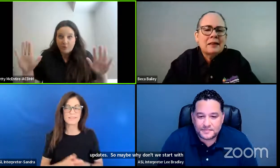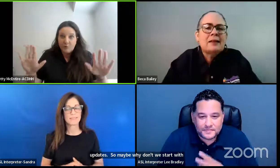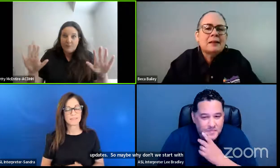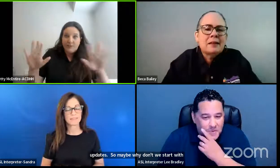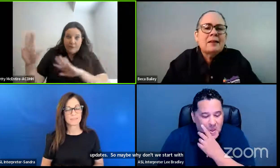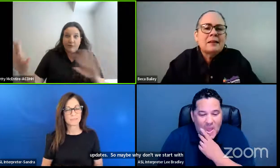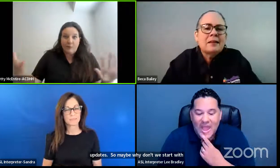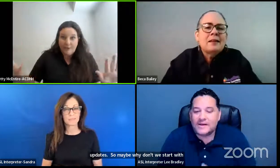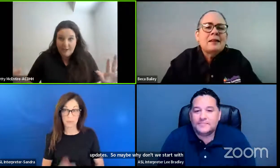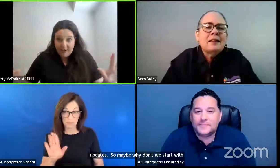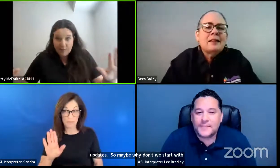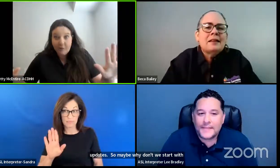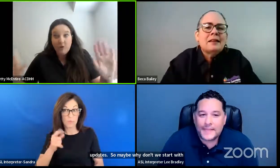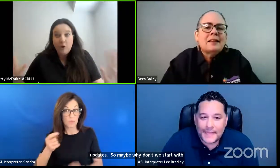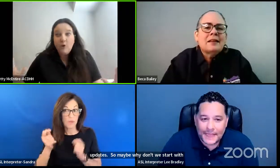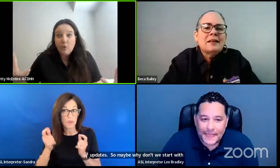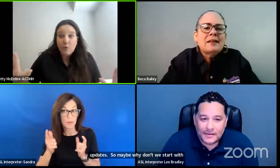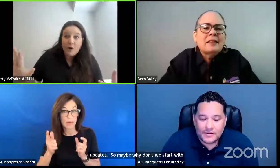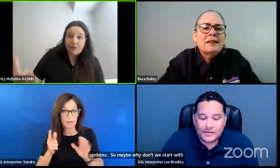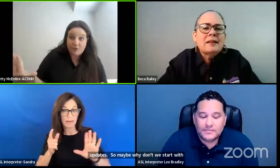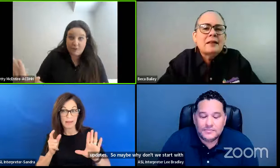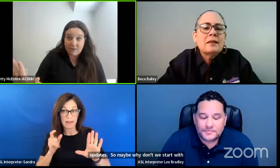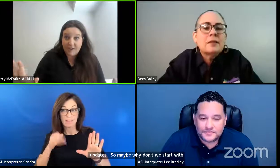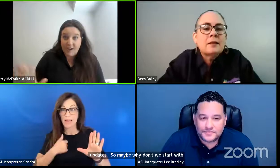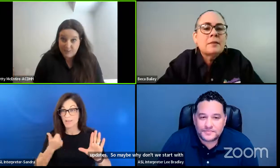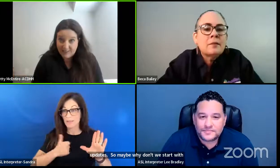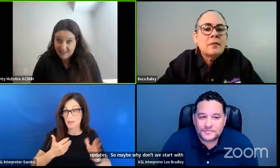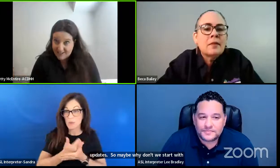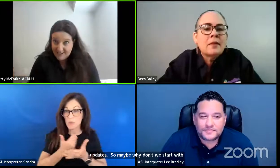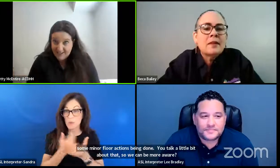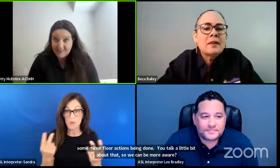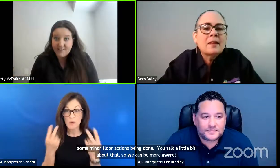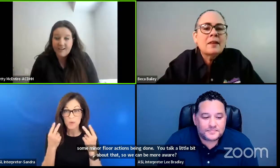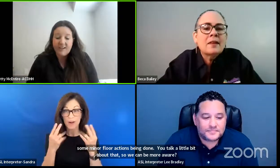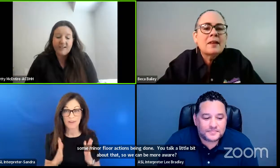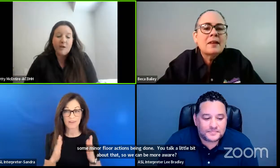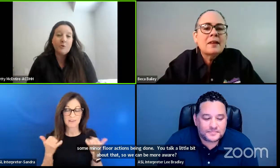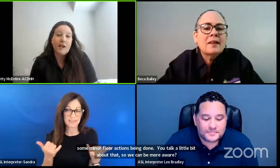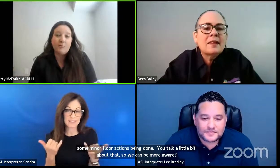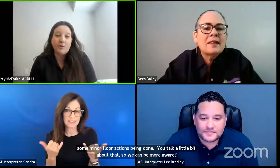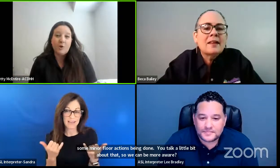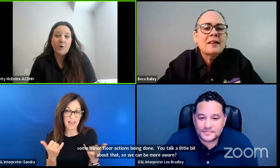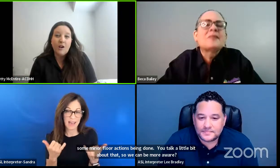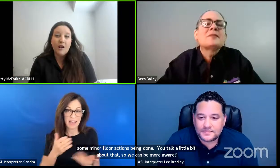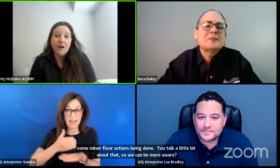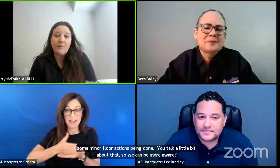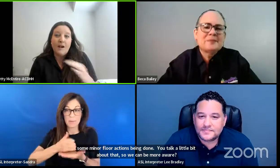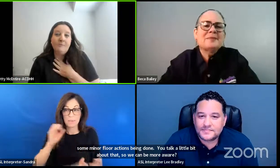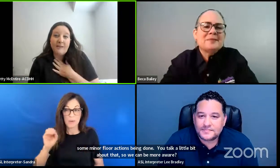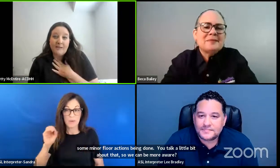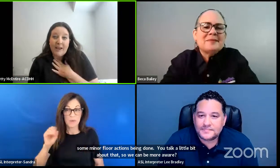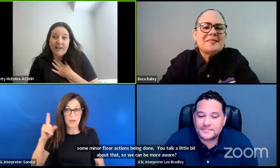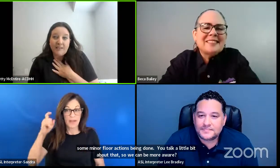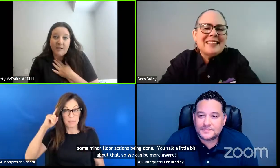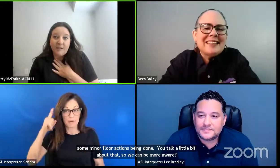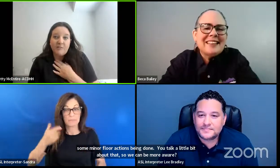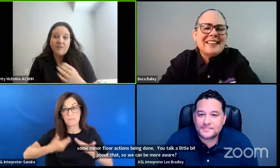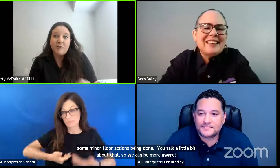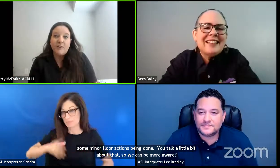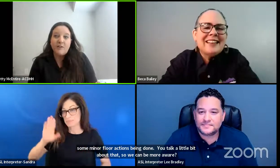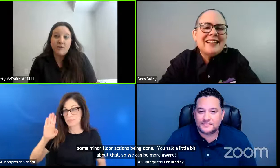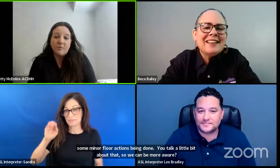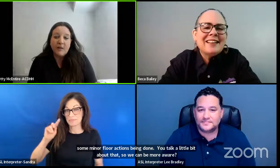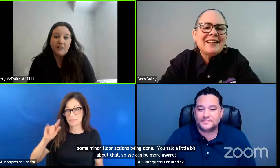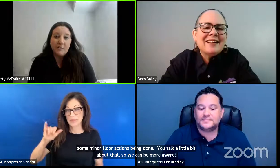So just real quick, in case we have new watchers to today's Cuppo Capital, I'm Betty McIntyre.